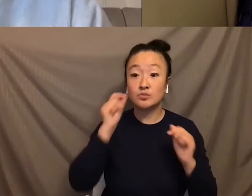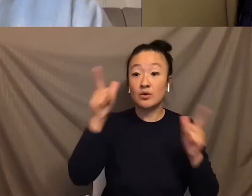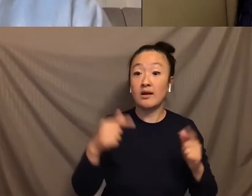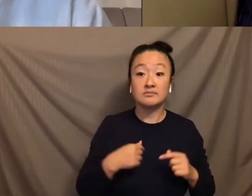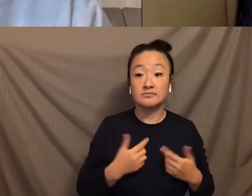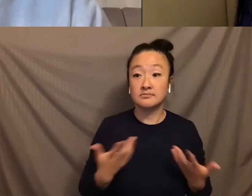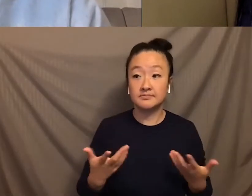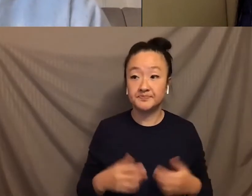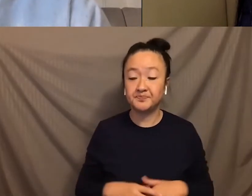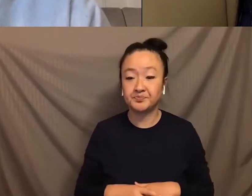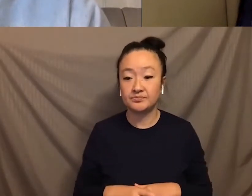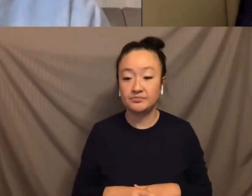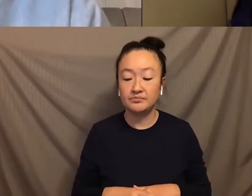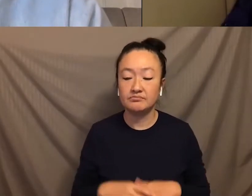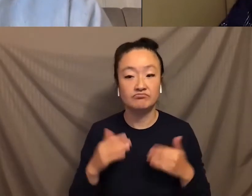I mean,